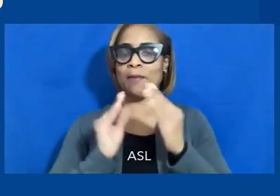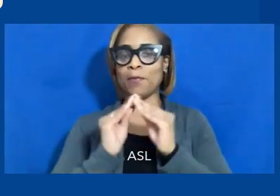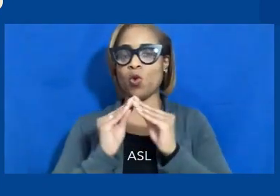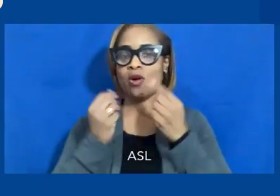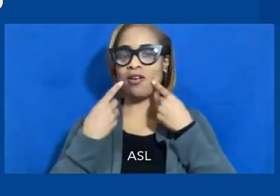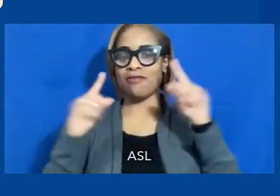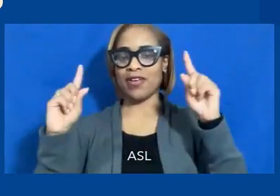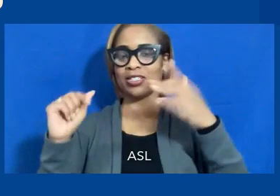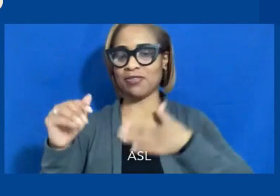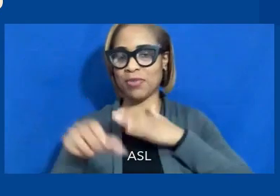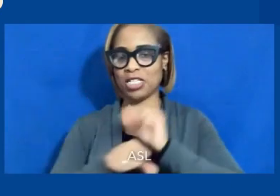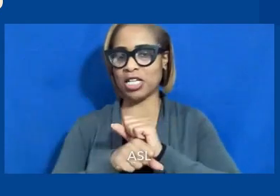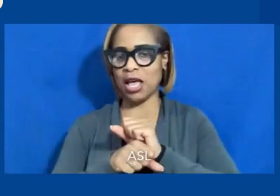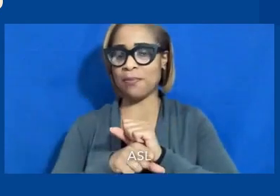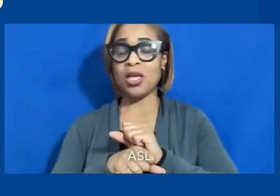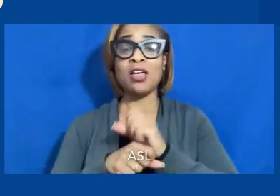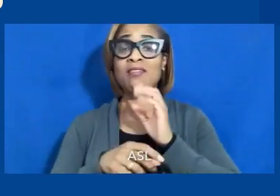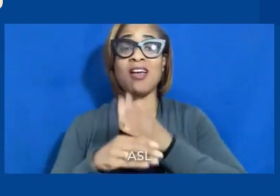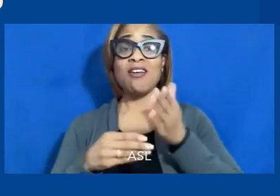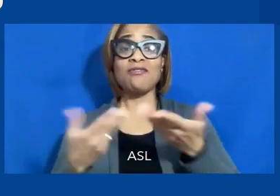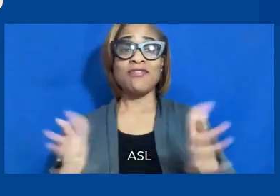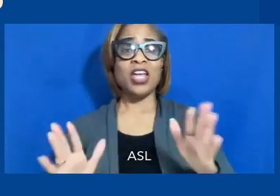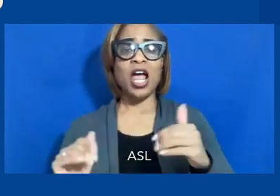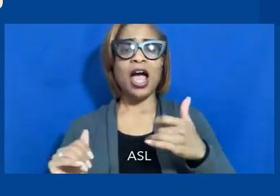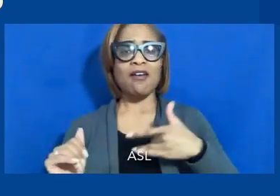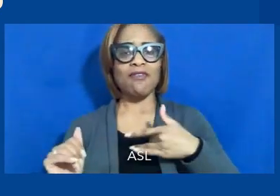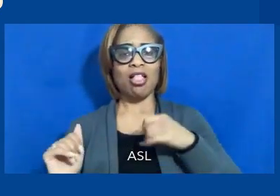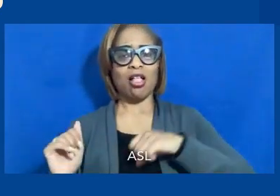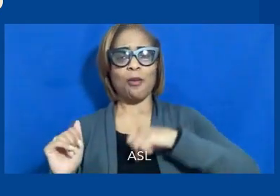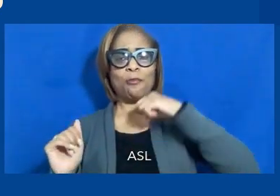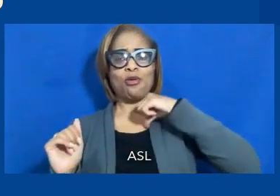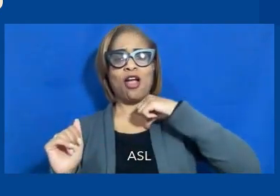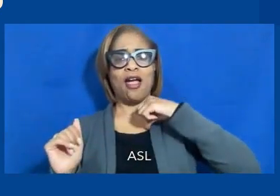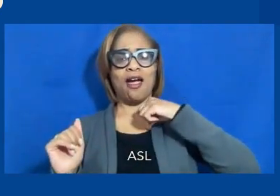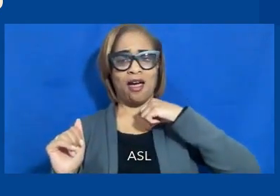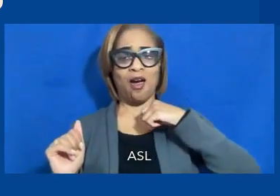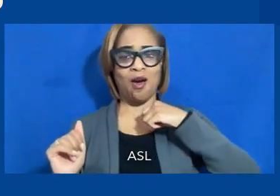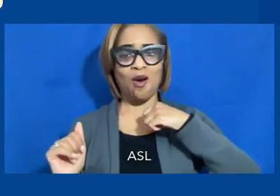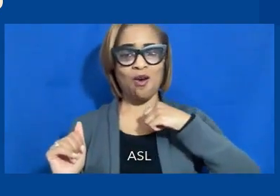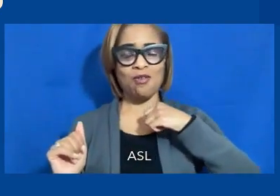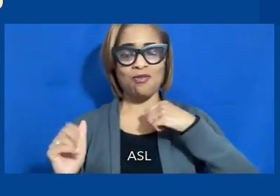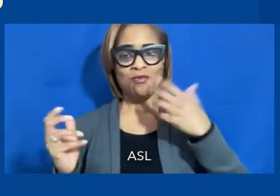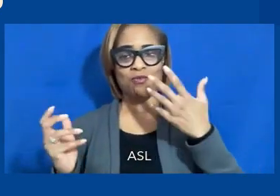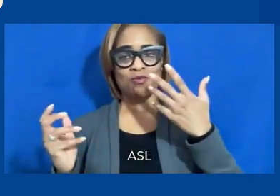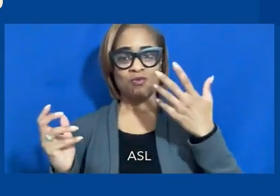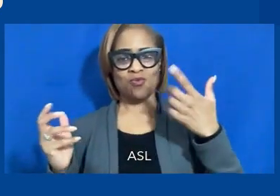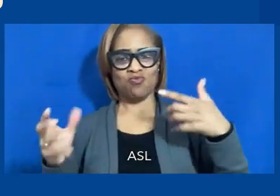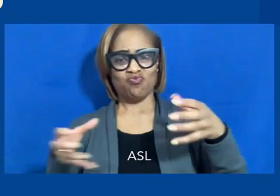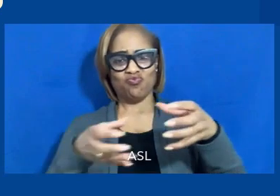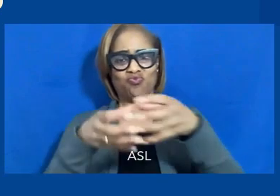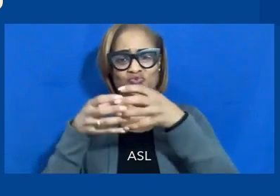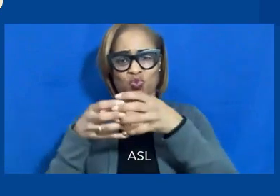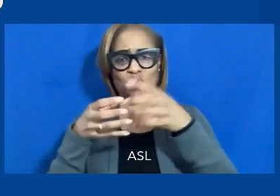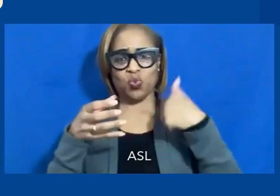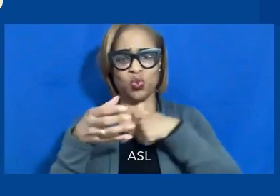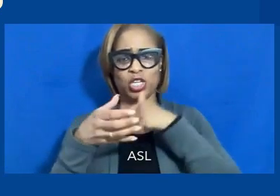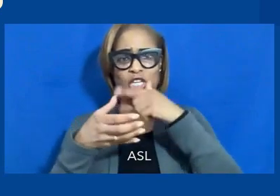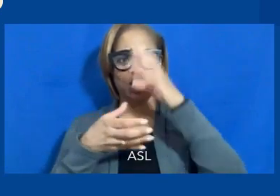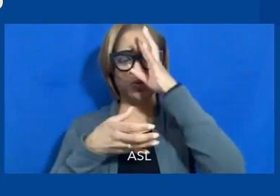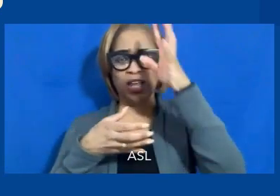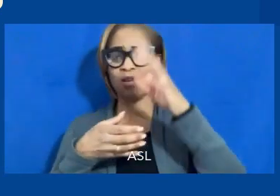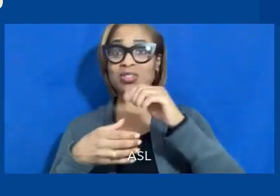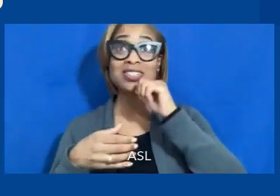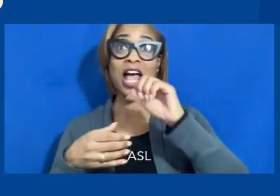up feeling so proud of the look that the group of us created, and it wasn't something that was a first draft. It was like a